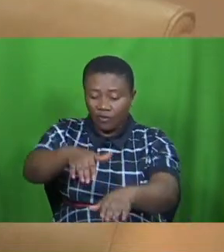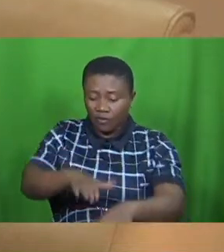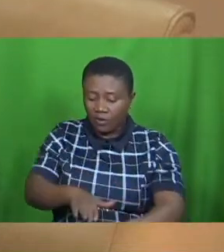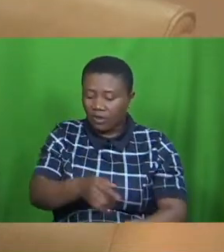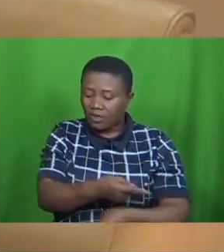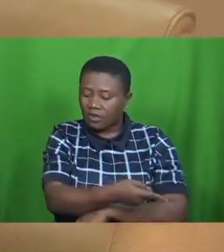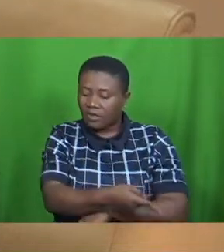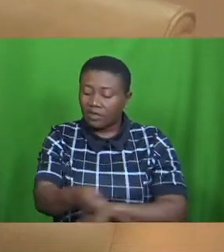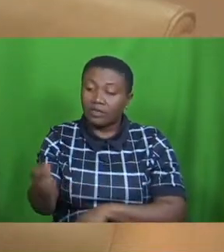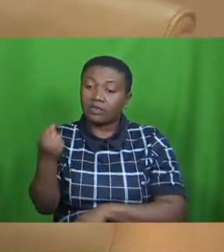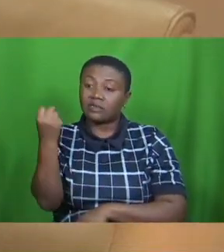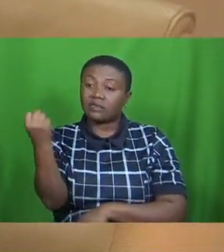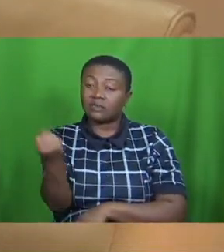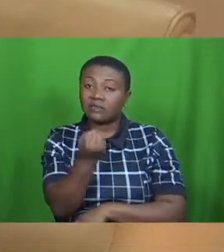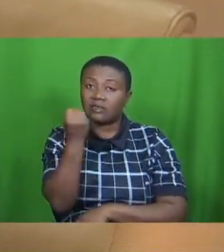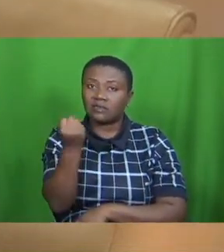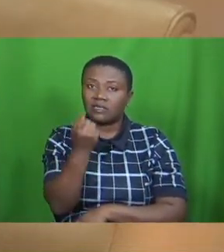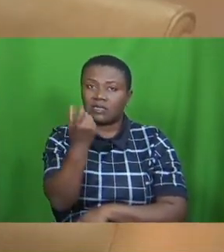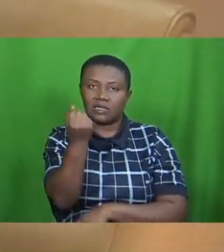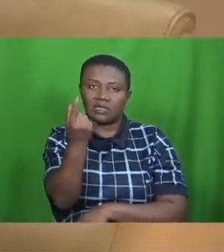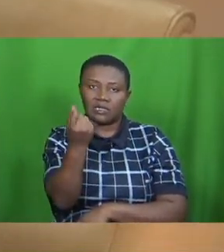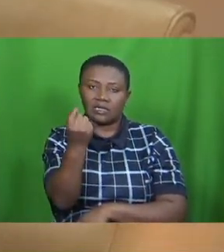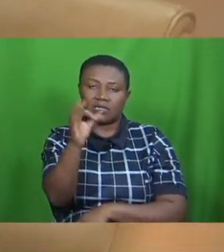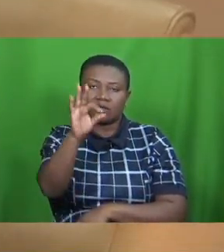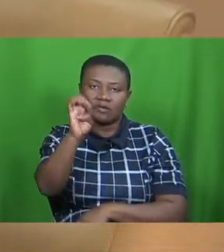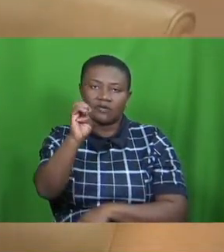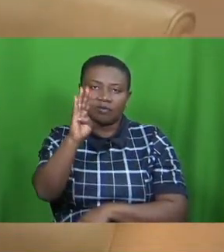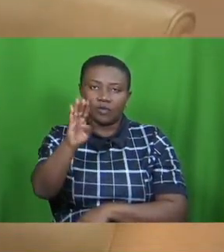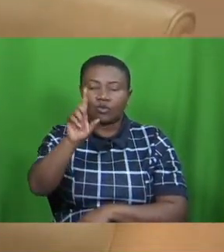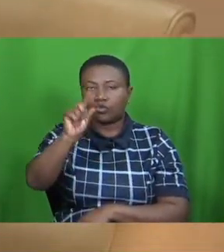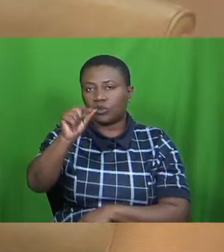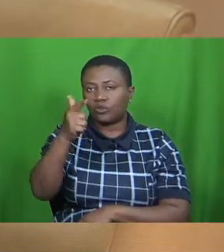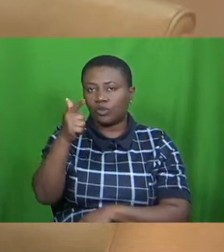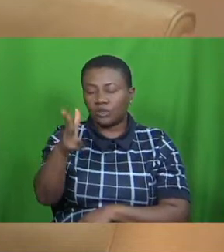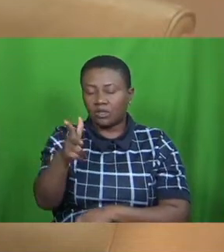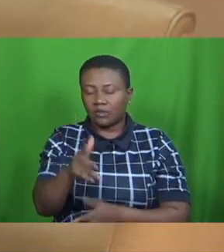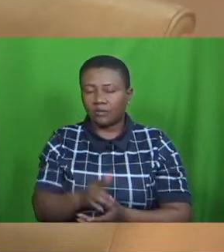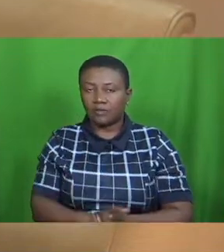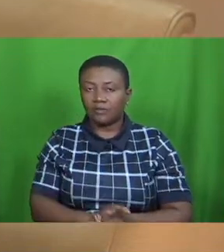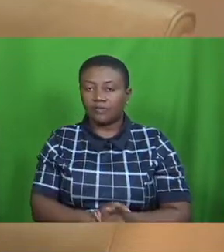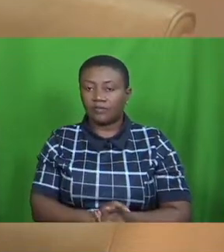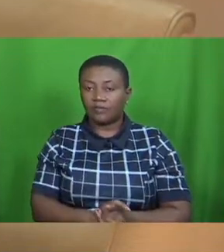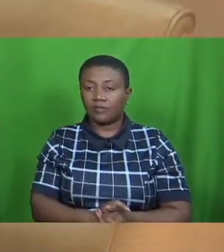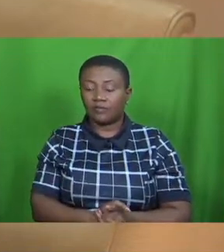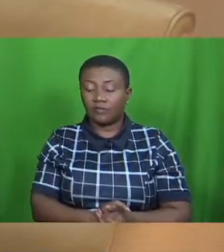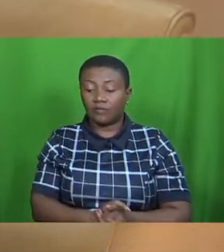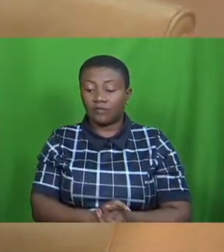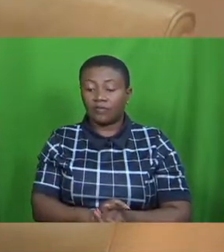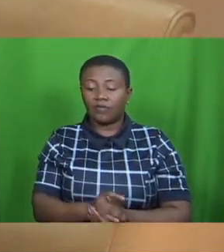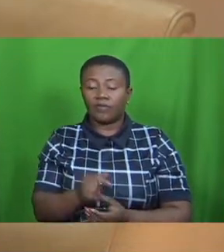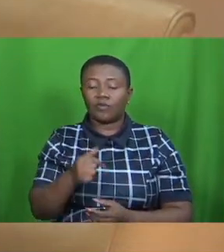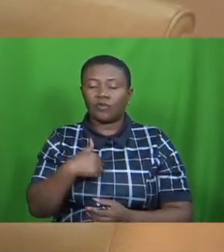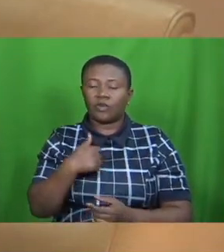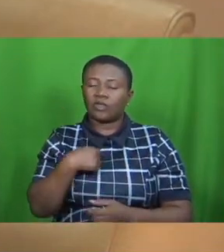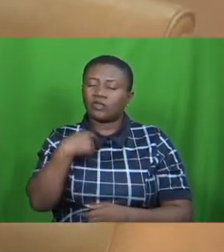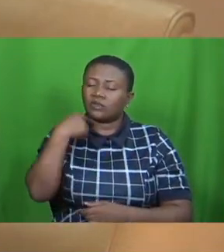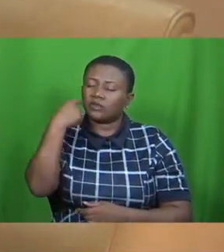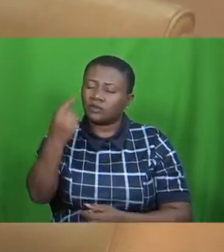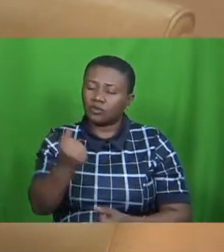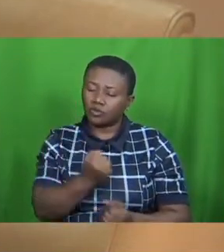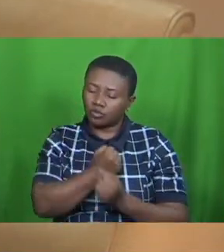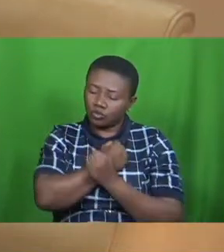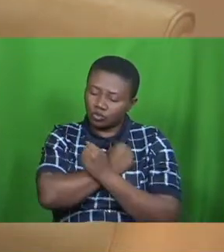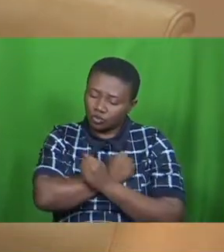Saturday, 11th February 2023. I therefore wish to express my deepest condolence to